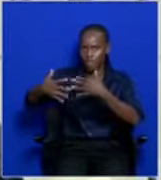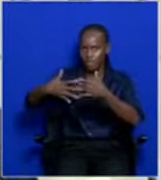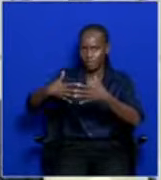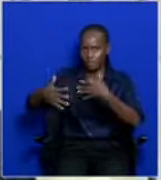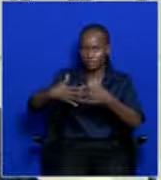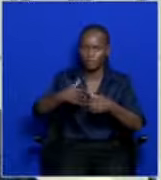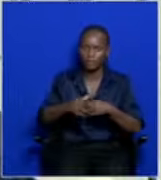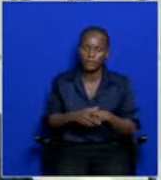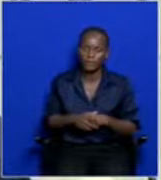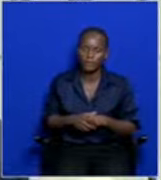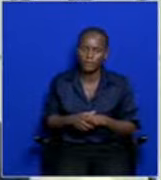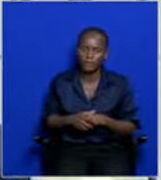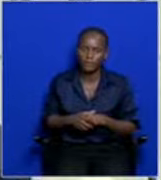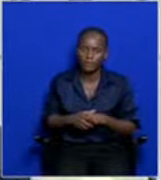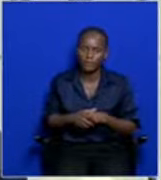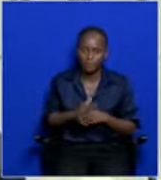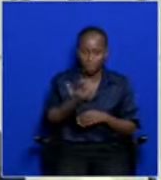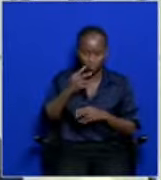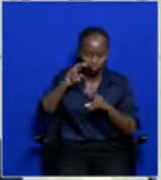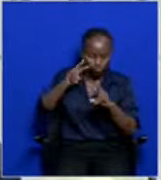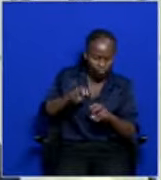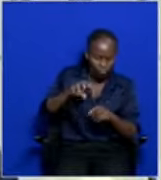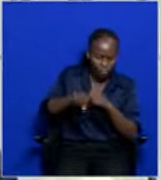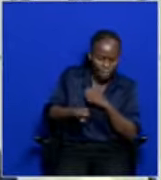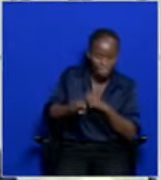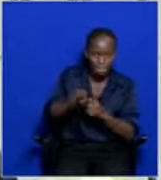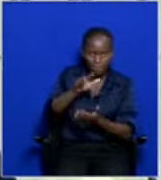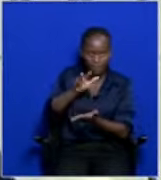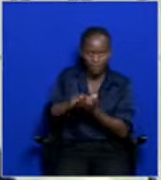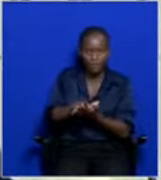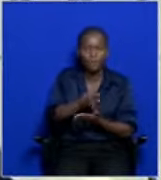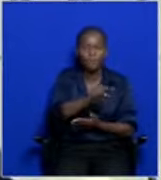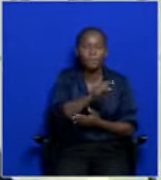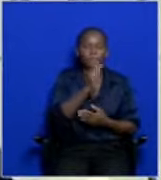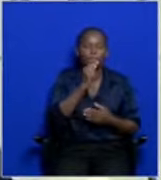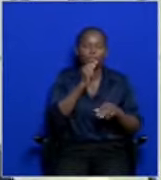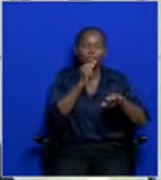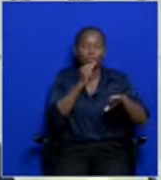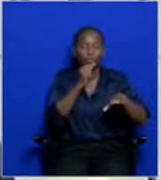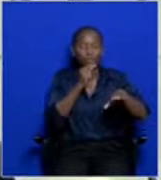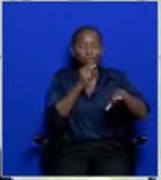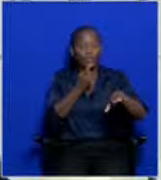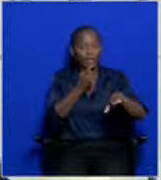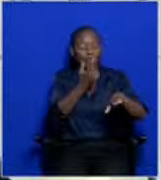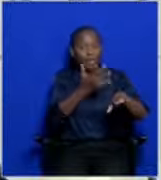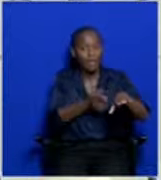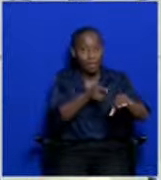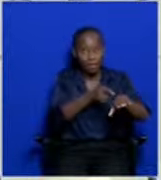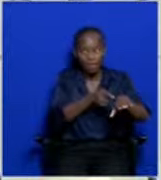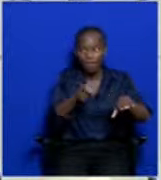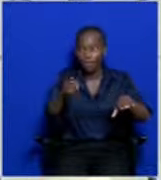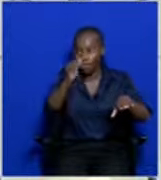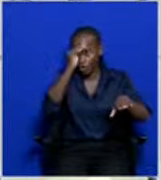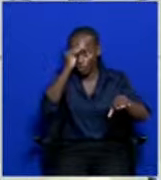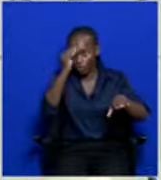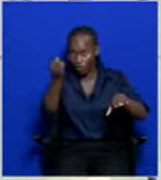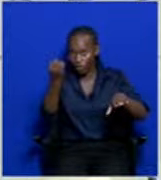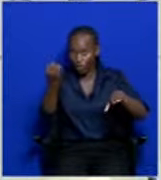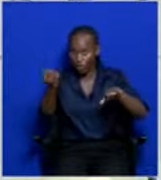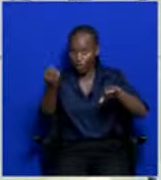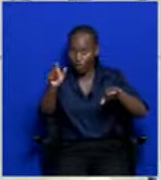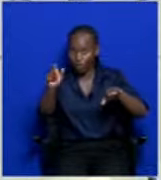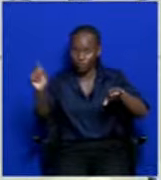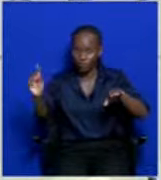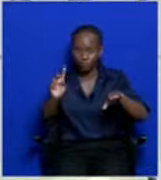The officers accompanied the complainant to Home Affairs, where they presented his passport to an official while speaking